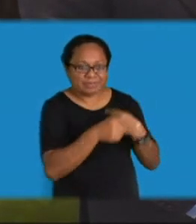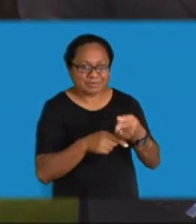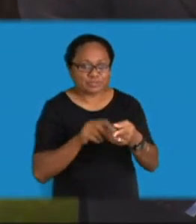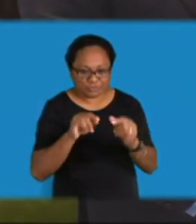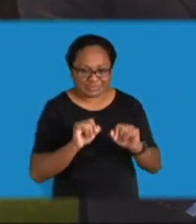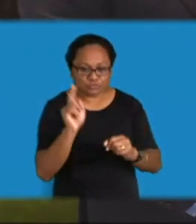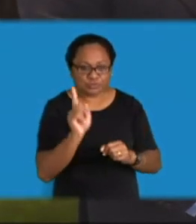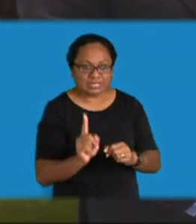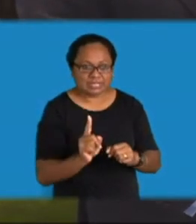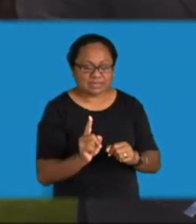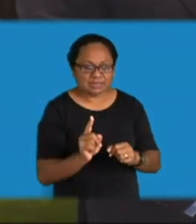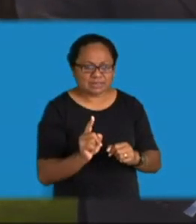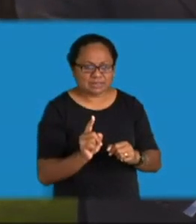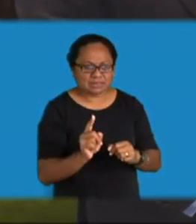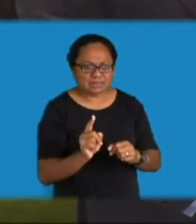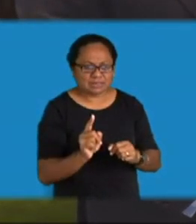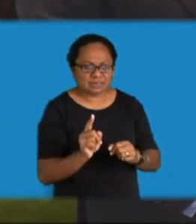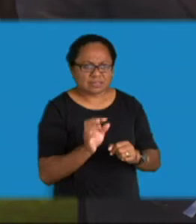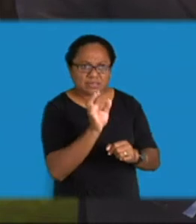matter. Is that permissible?